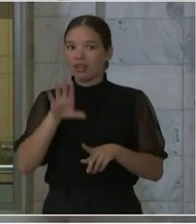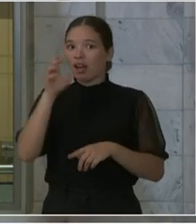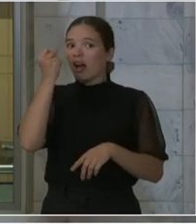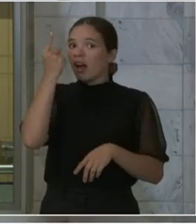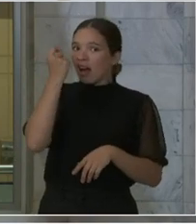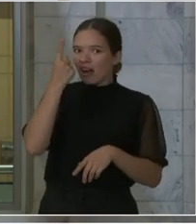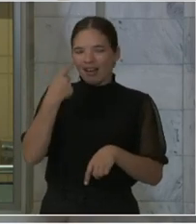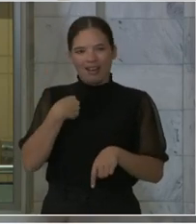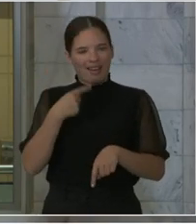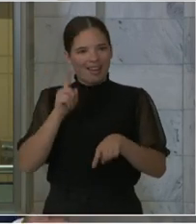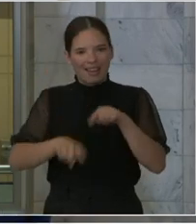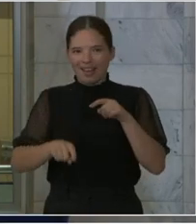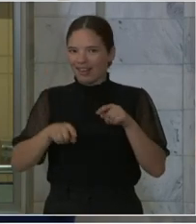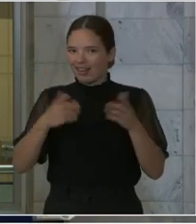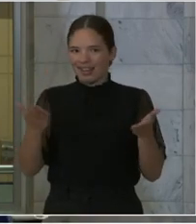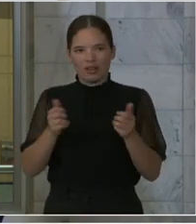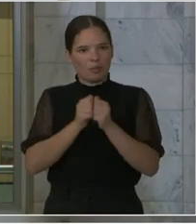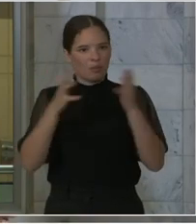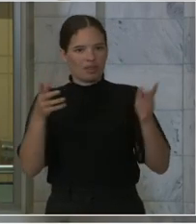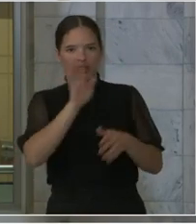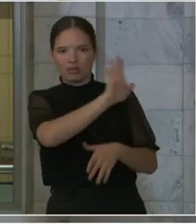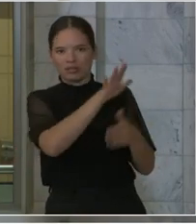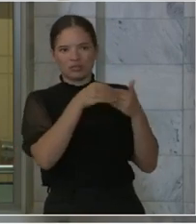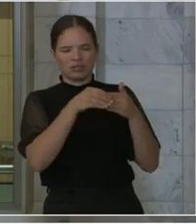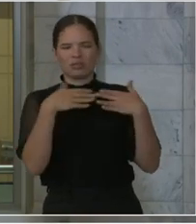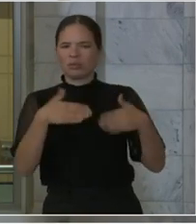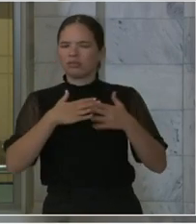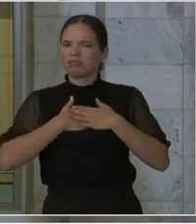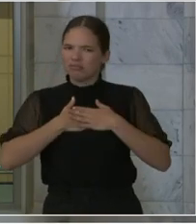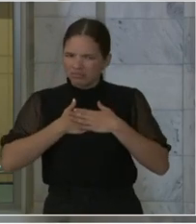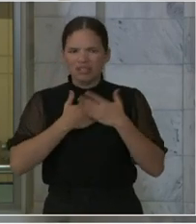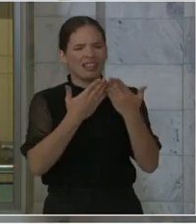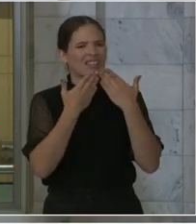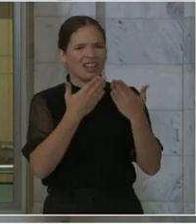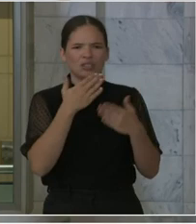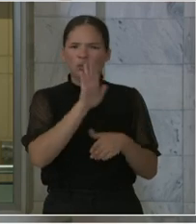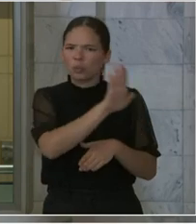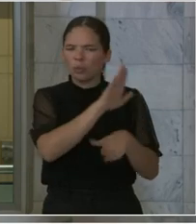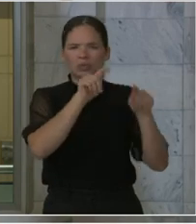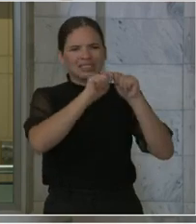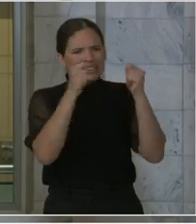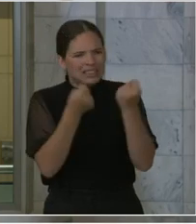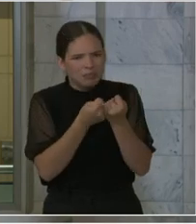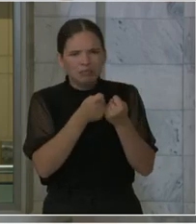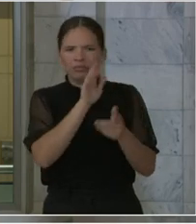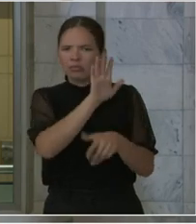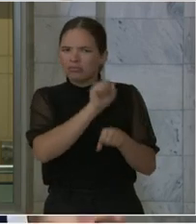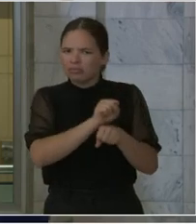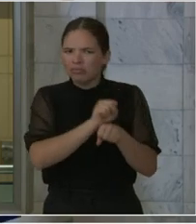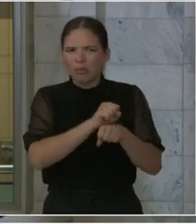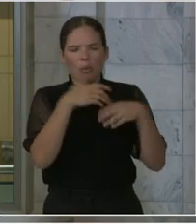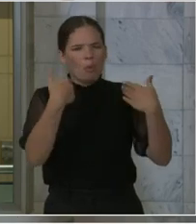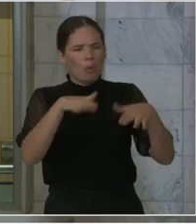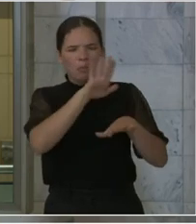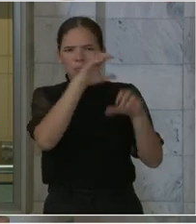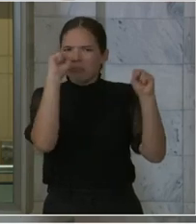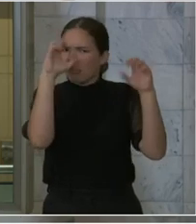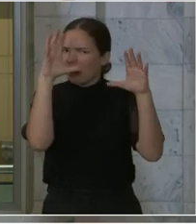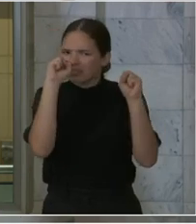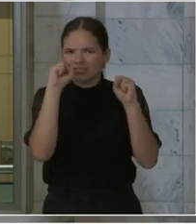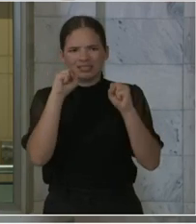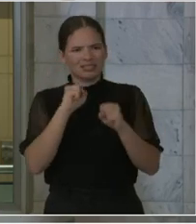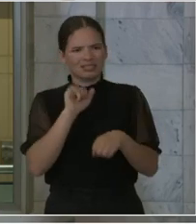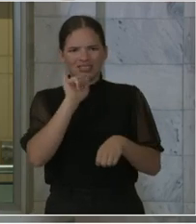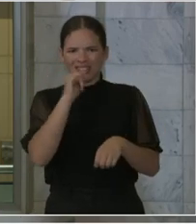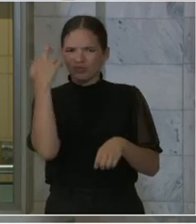I am extremely grateful to work with you and your team. Your bargaining team have been phenomenal and fair, and you're one of the reasons why we're standing